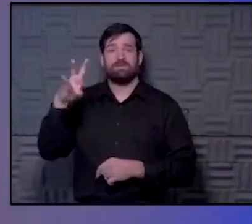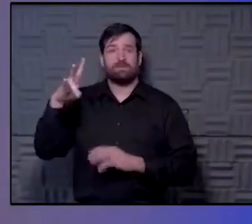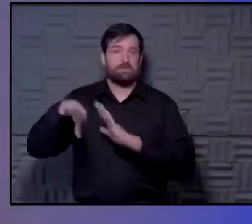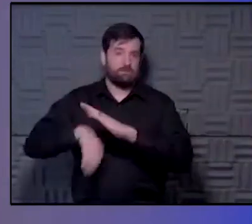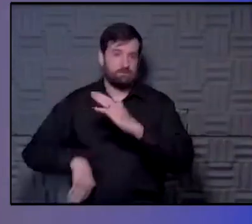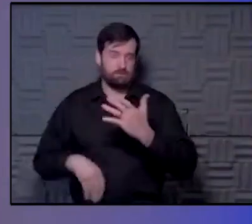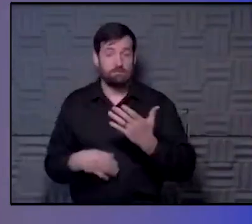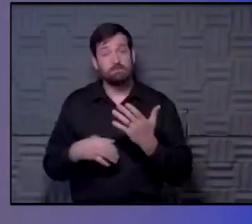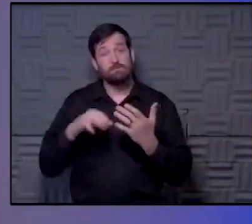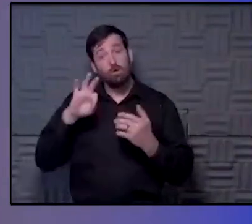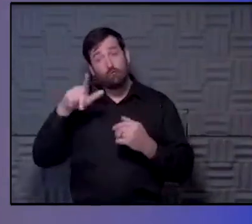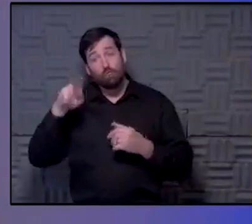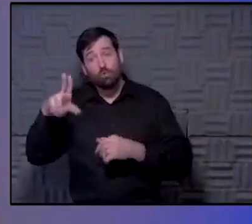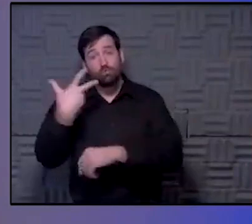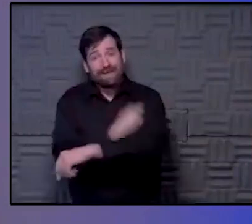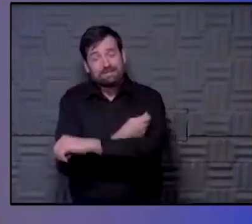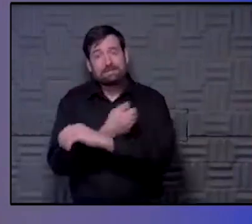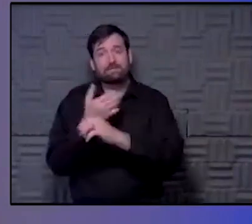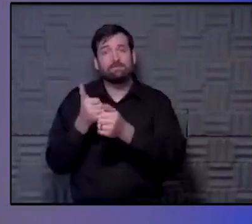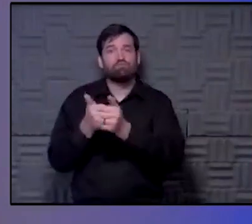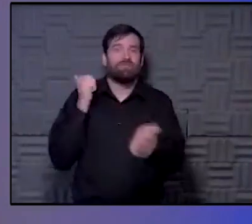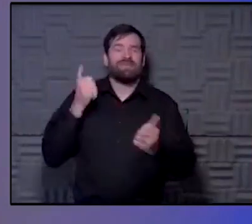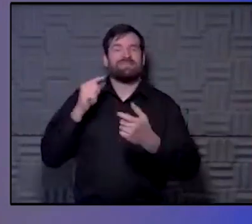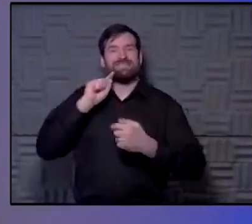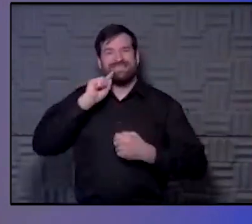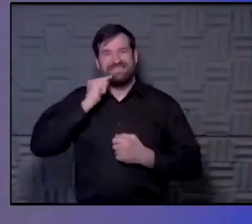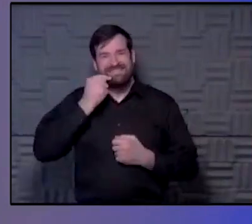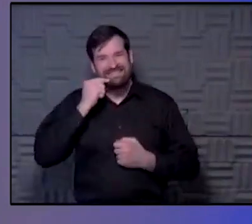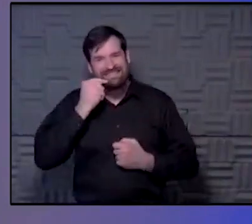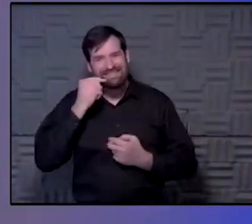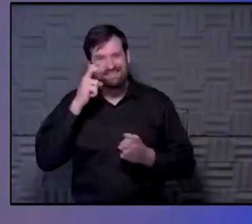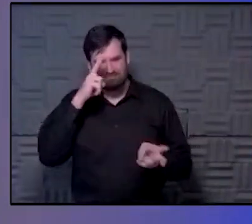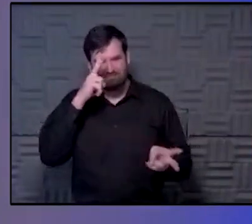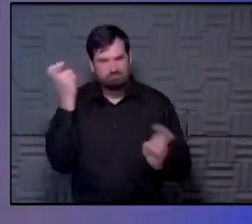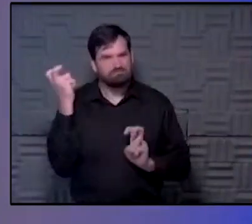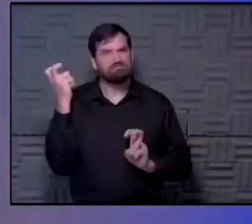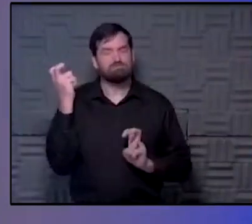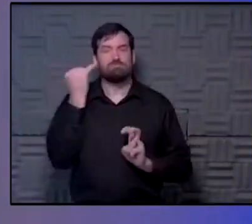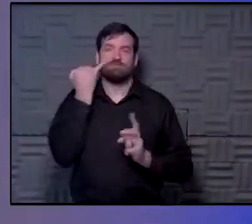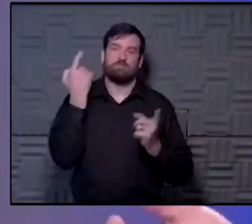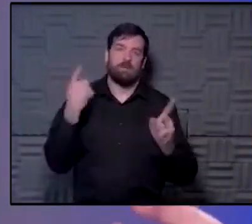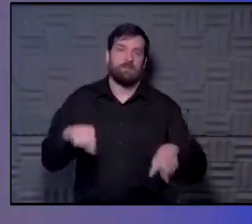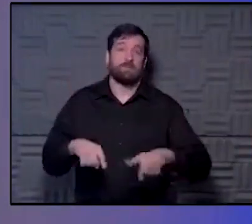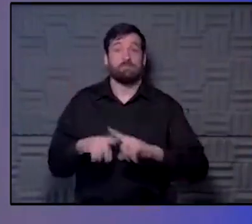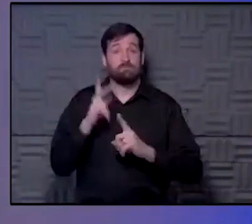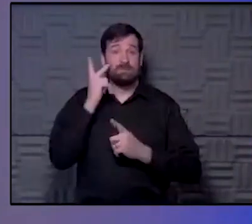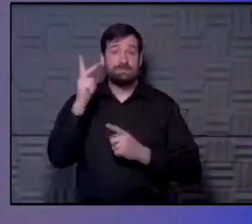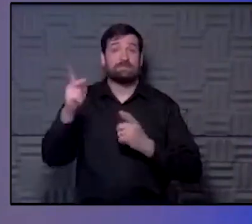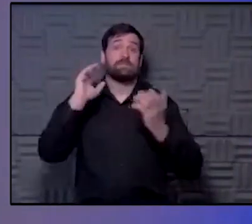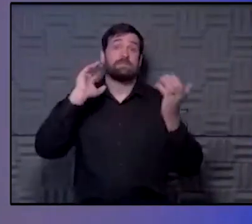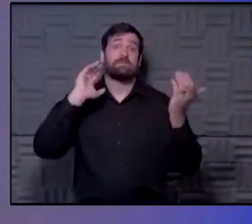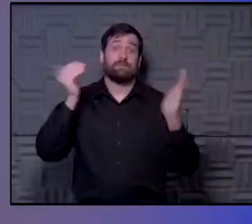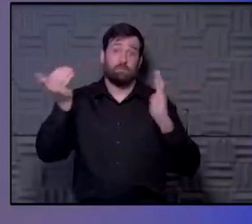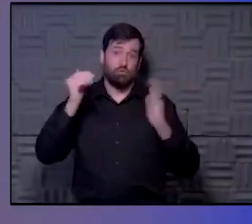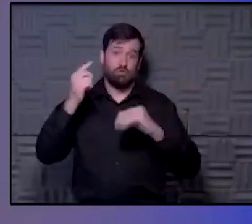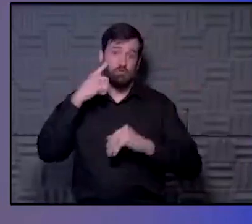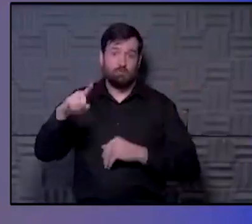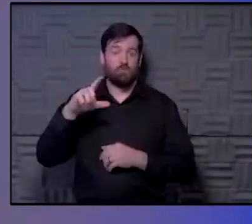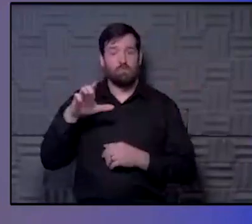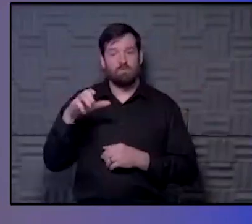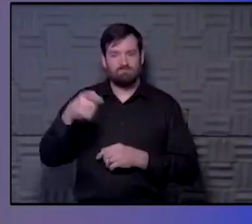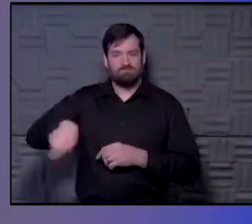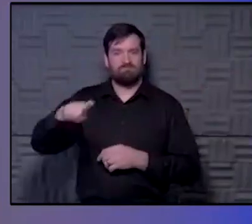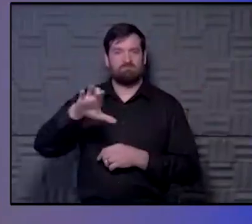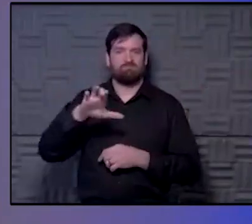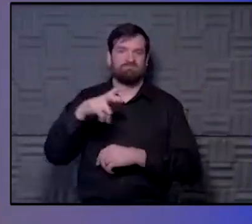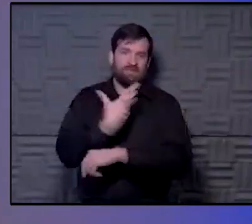flu vaccine works to prevent the most severe cases, even if you do get the flu. And I think we're seeing very similar data with these